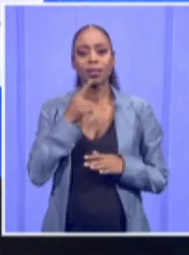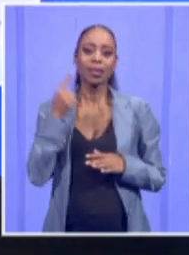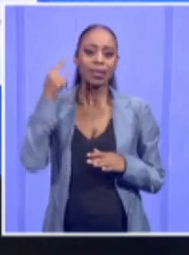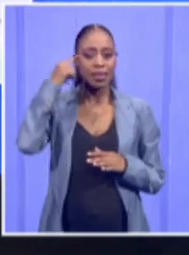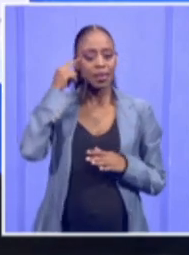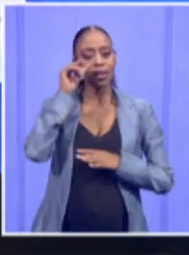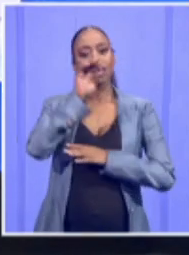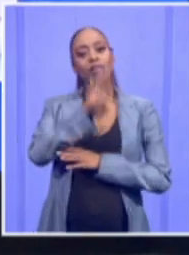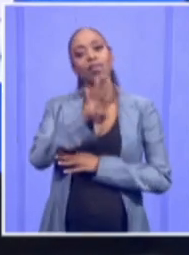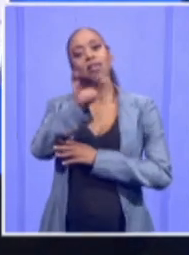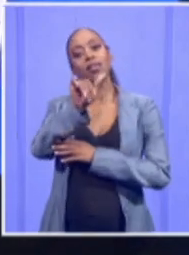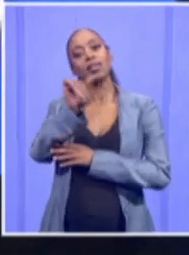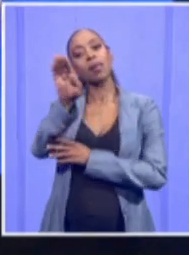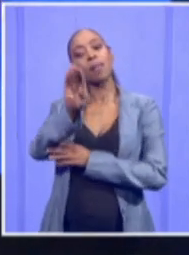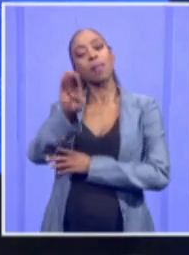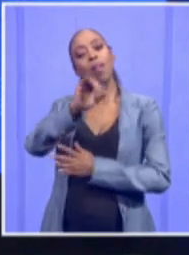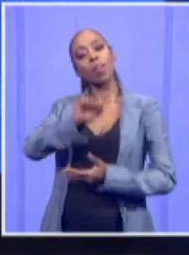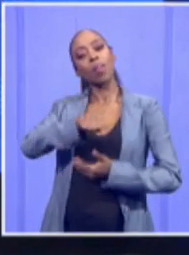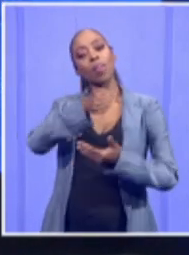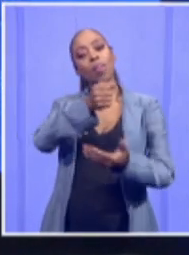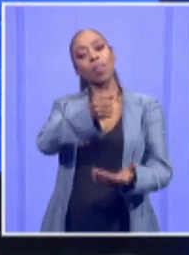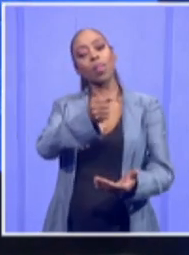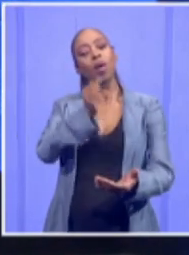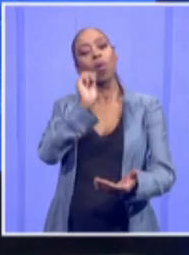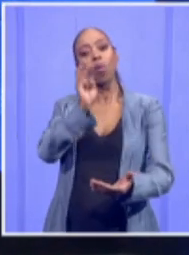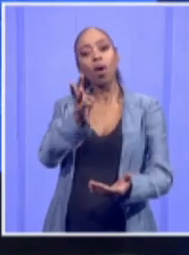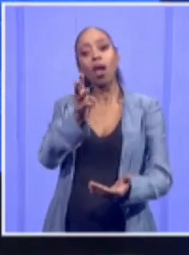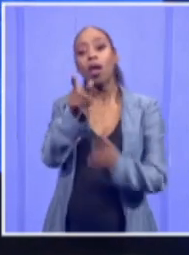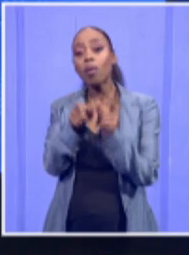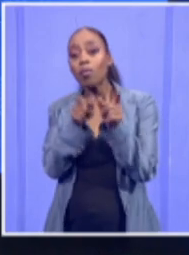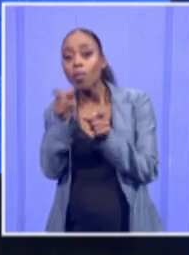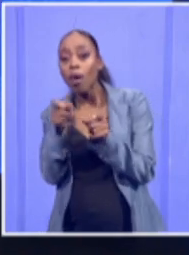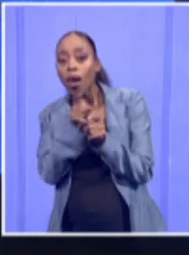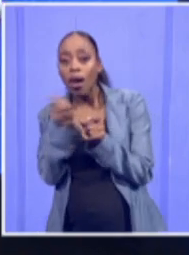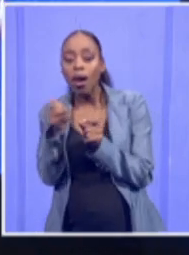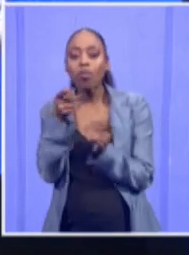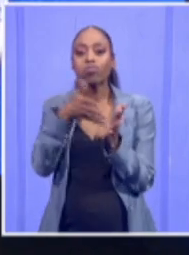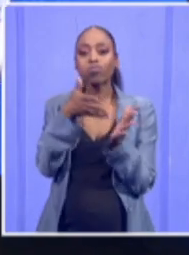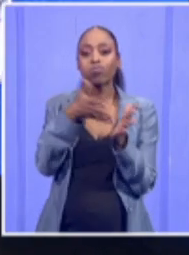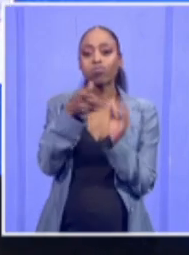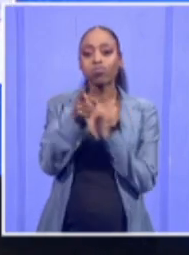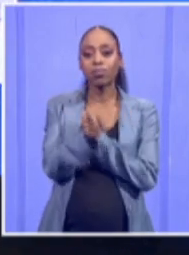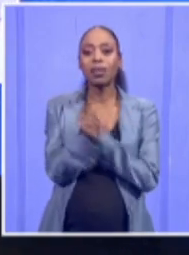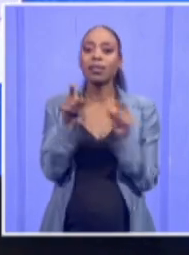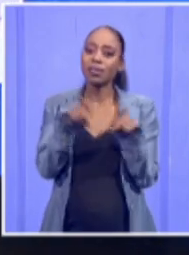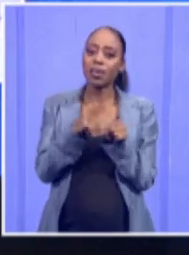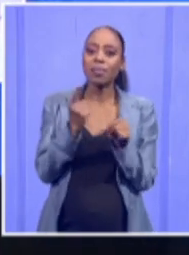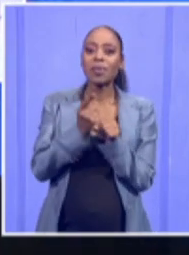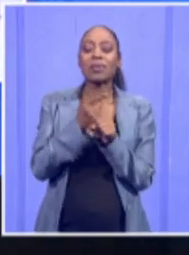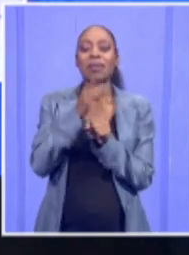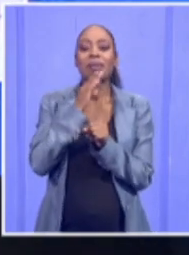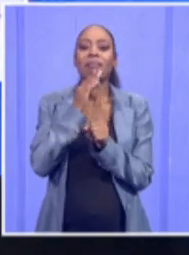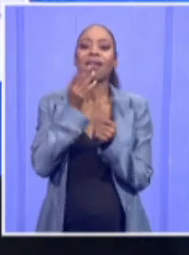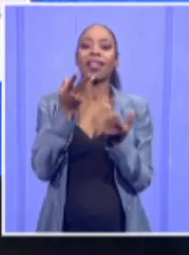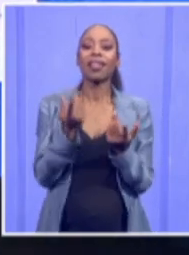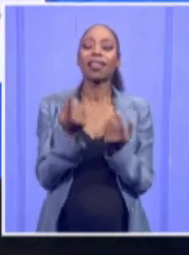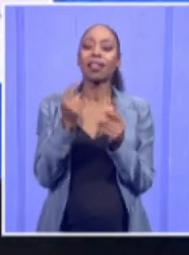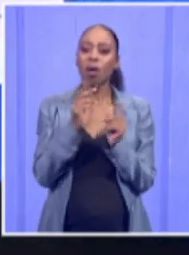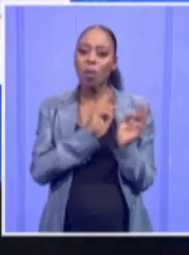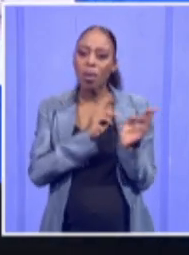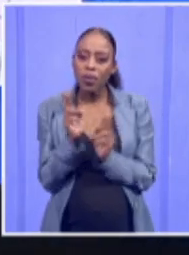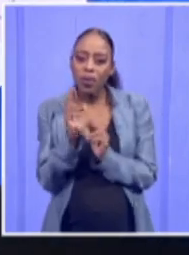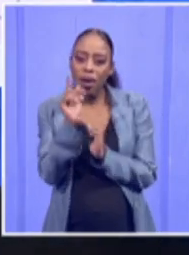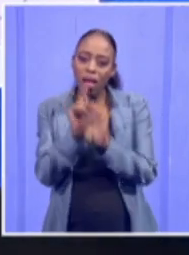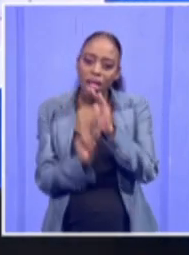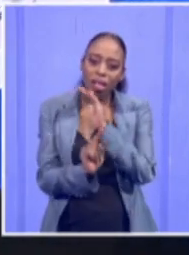R46 billion will be invested by, will be pledged by those who are in attendance here. Well, we'll have to make our way inside this East